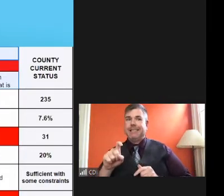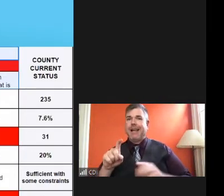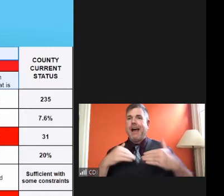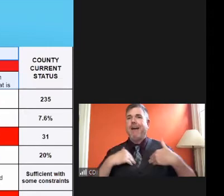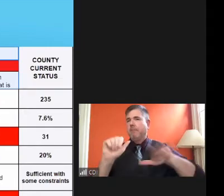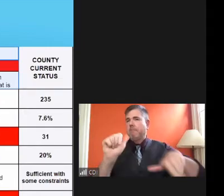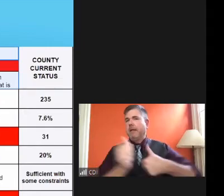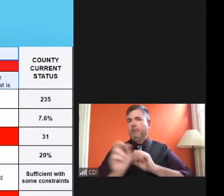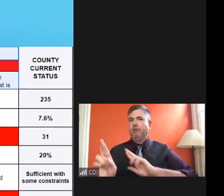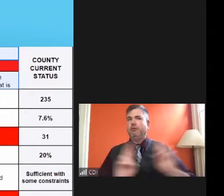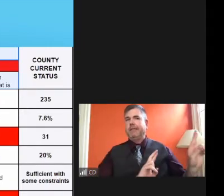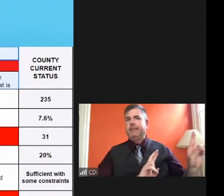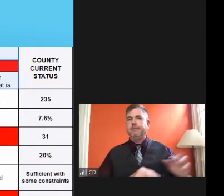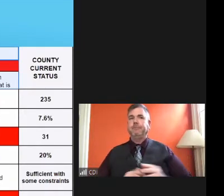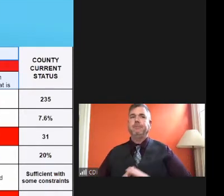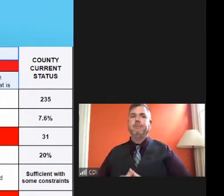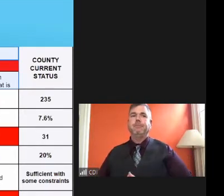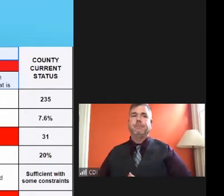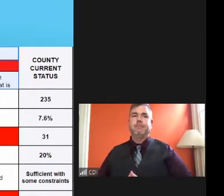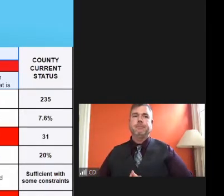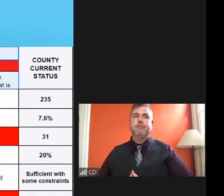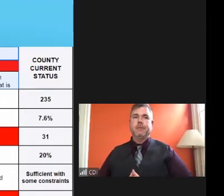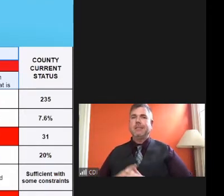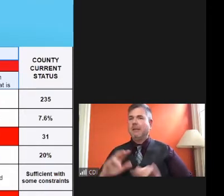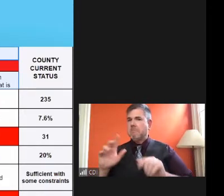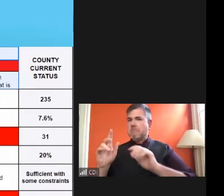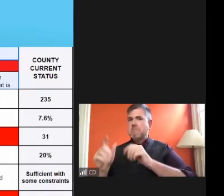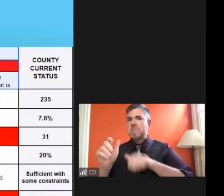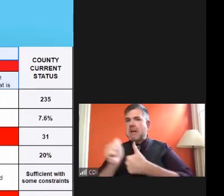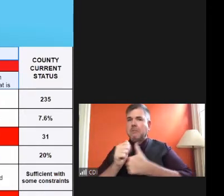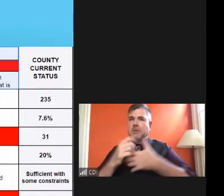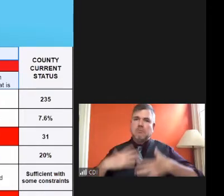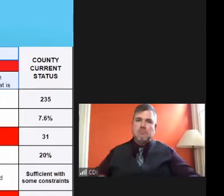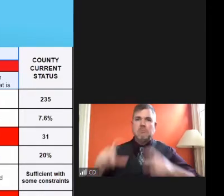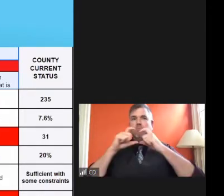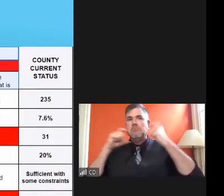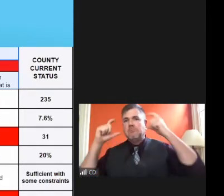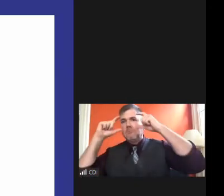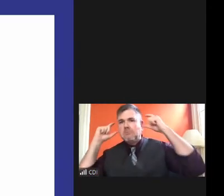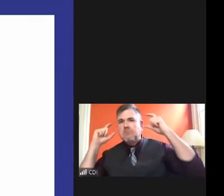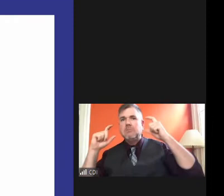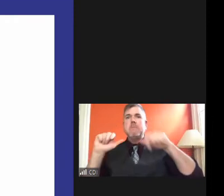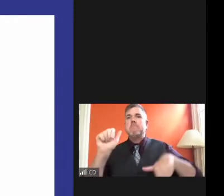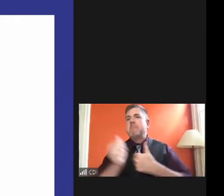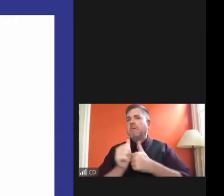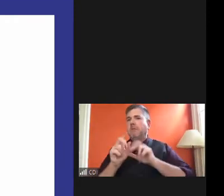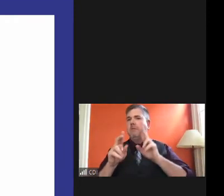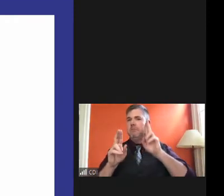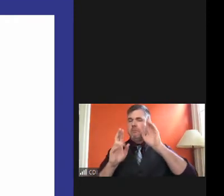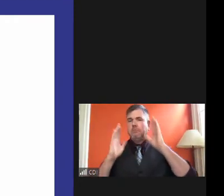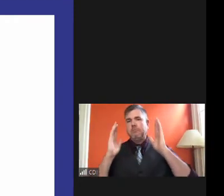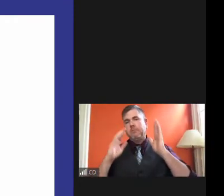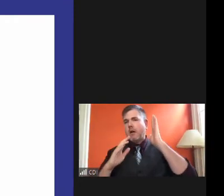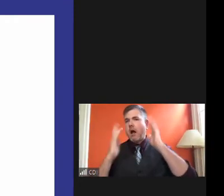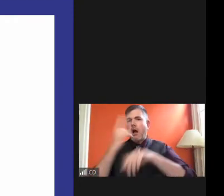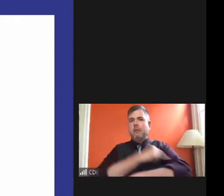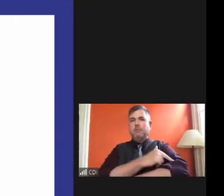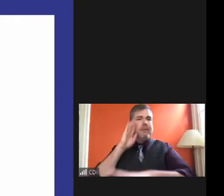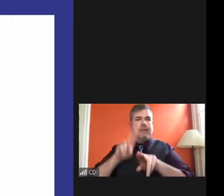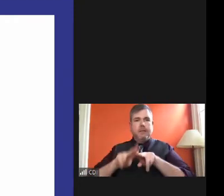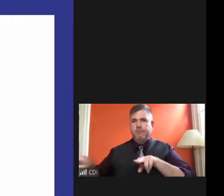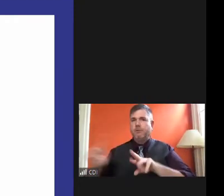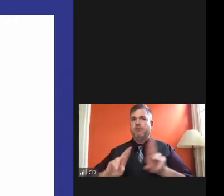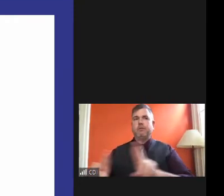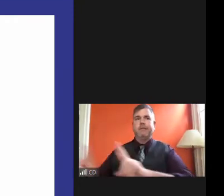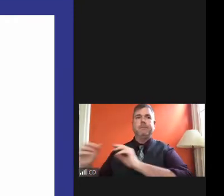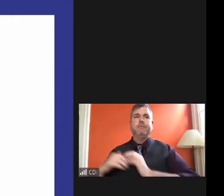That's all I have on that, Angela. Great, thank you. Do you want to go to the next slide, Matt? Okay, so I think this is our